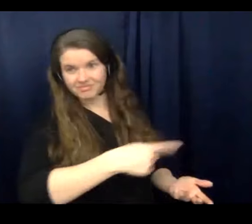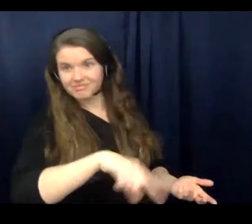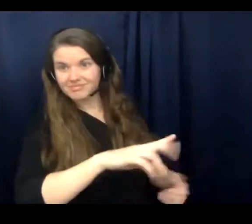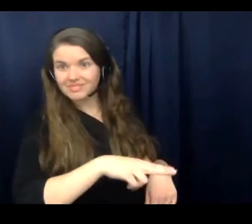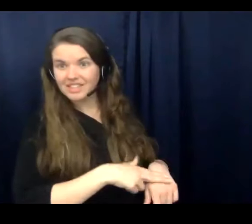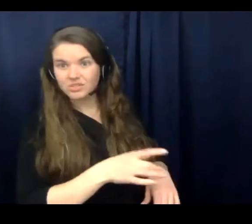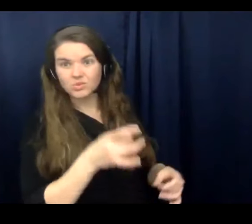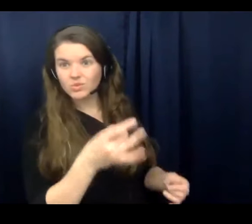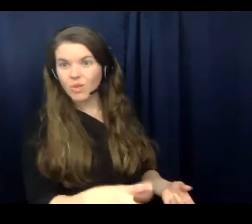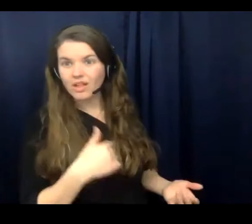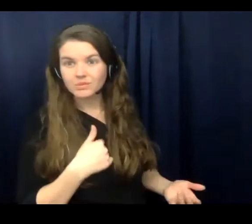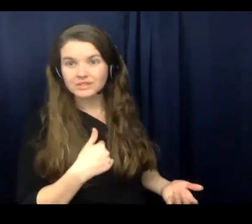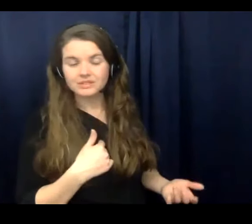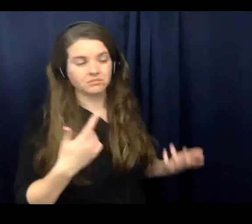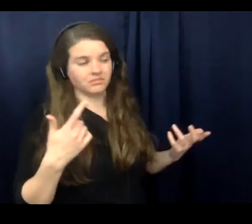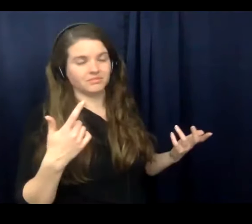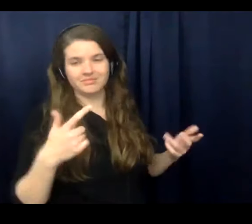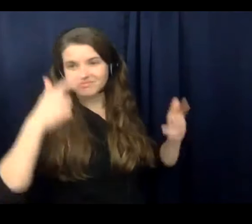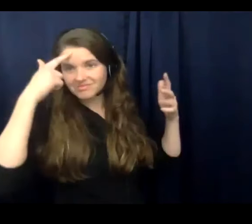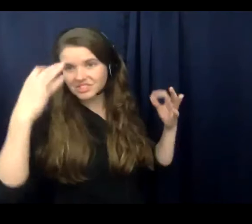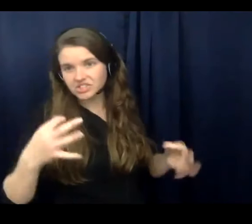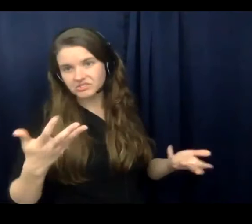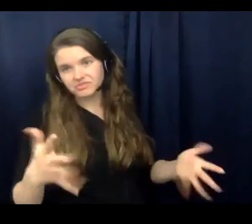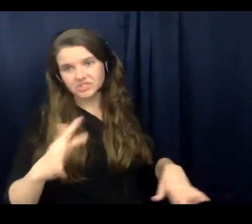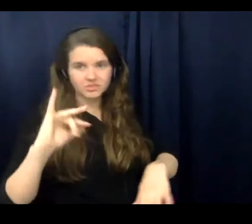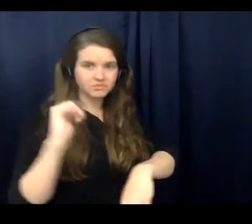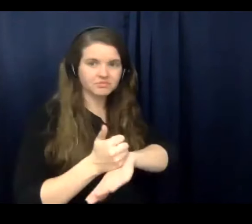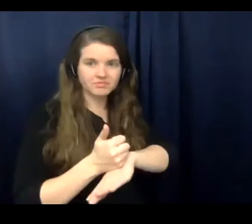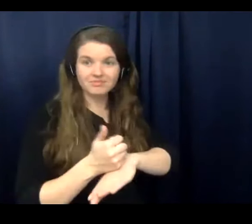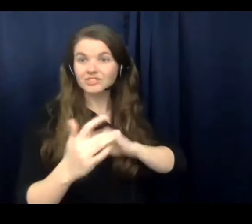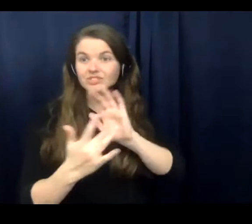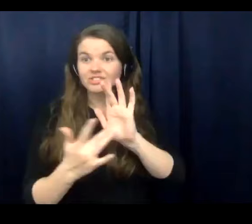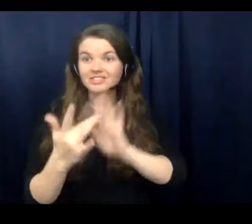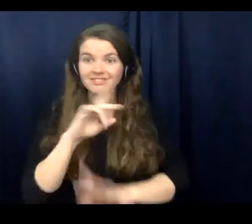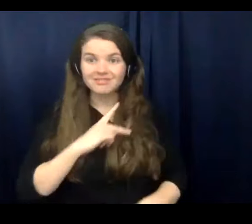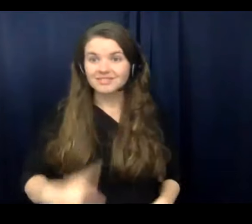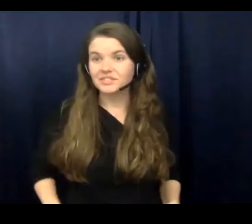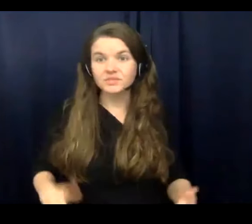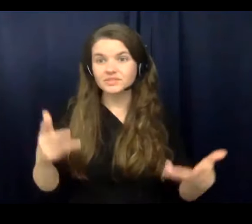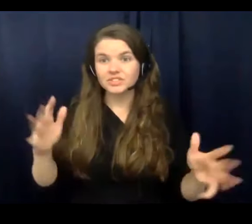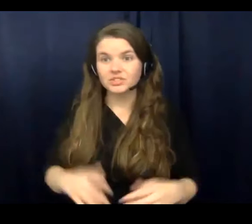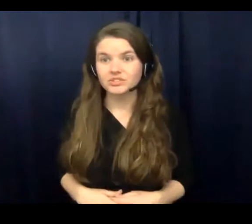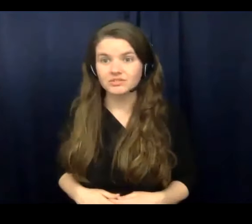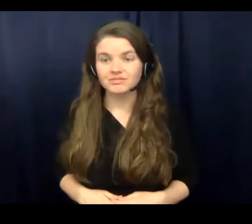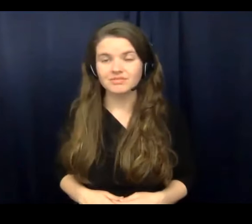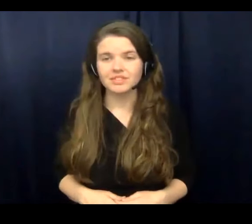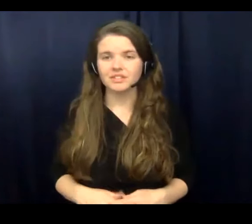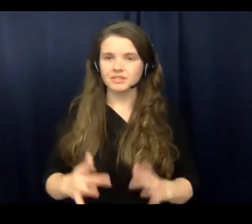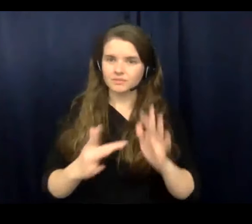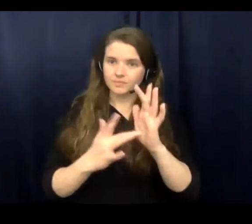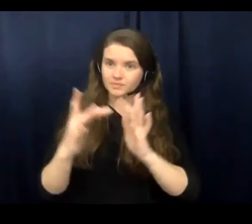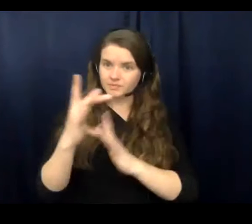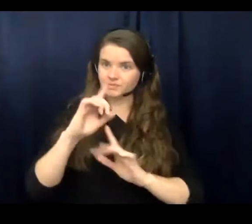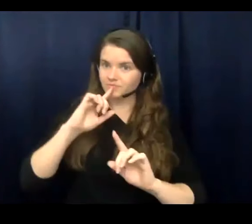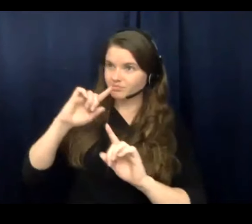because the decision's final. Jesus is the king. And he said this. And then Jesus responds to the king.